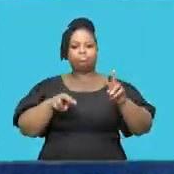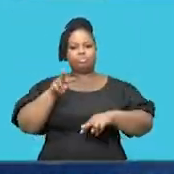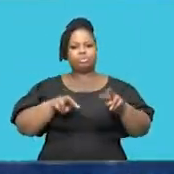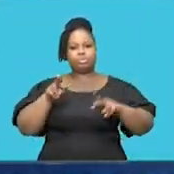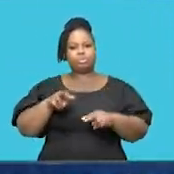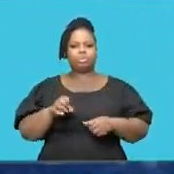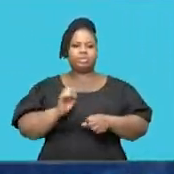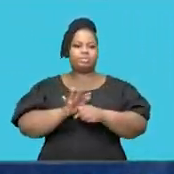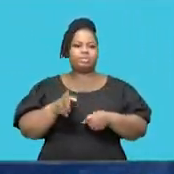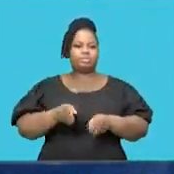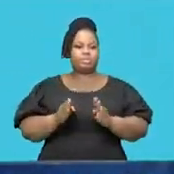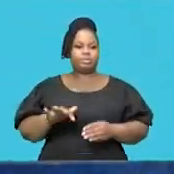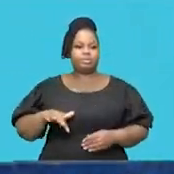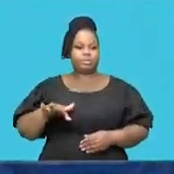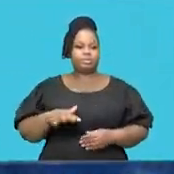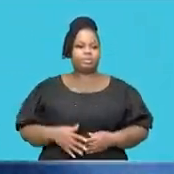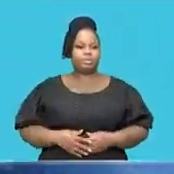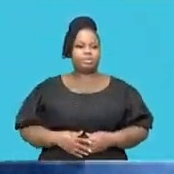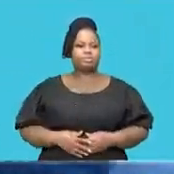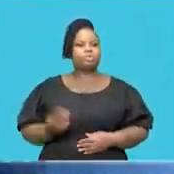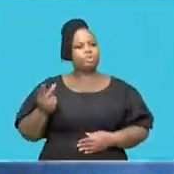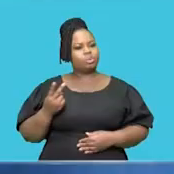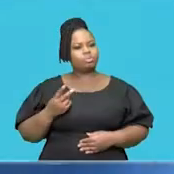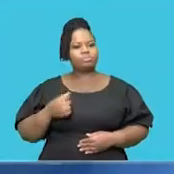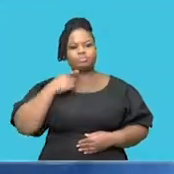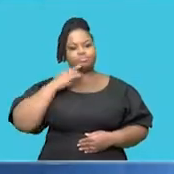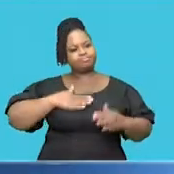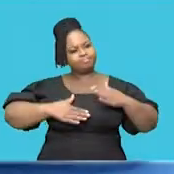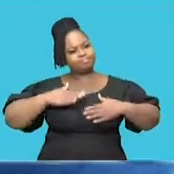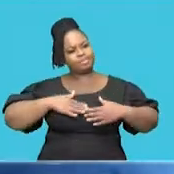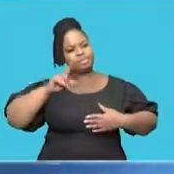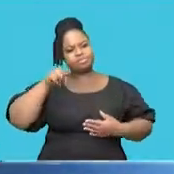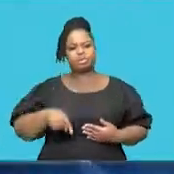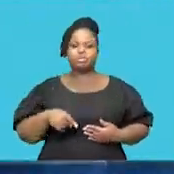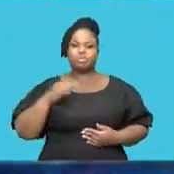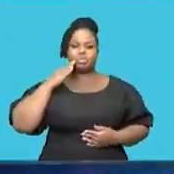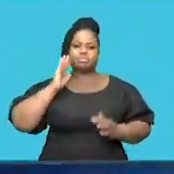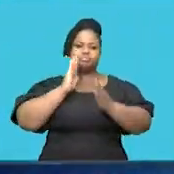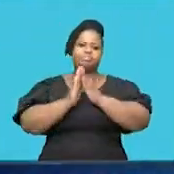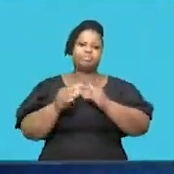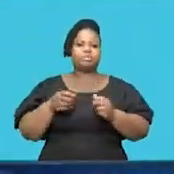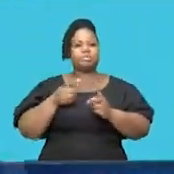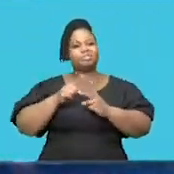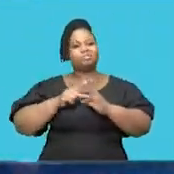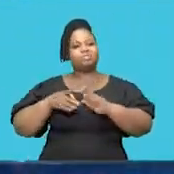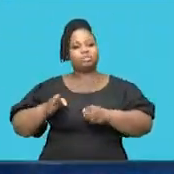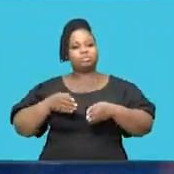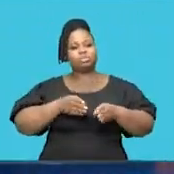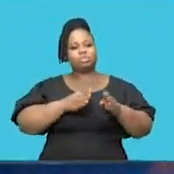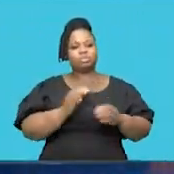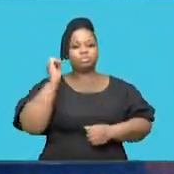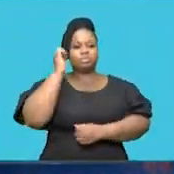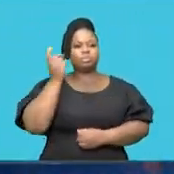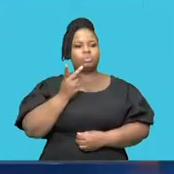and affected routes. Motorists were also forced to be patient as the carnival passed through the different routes. The officers